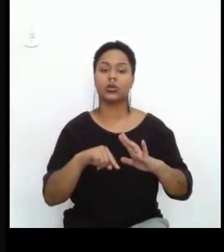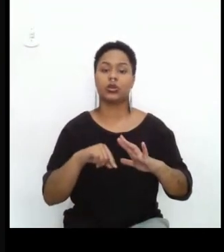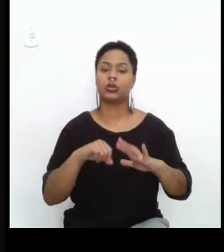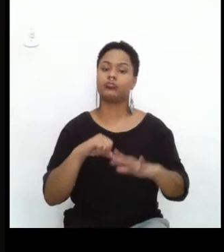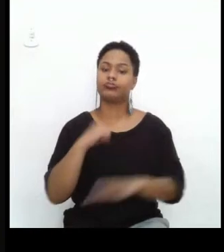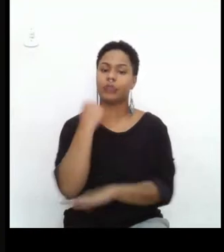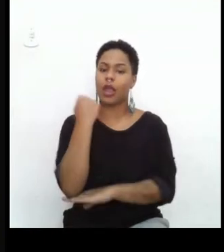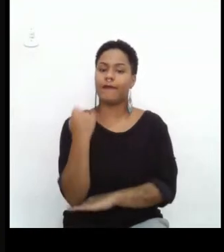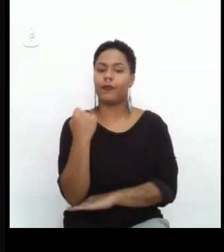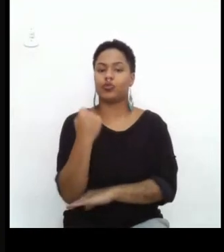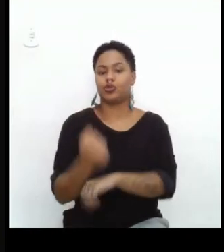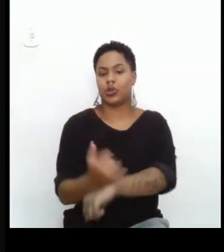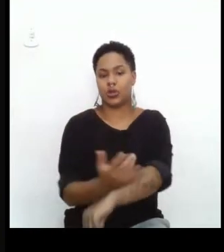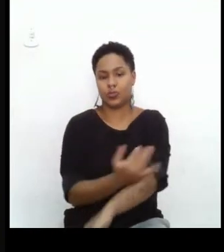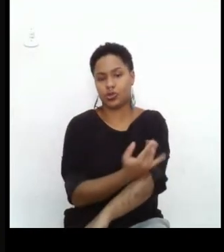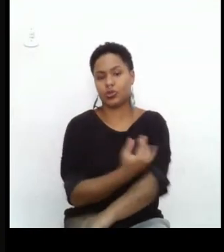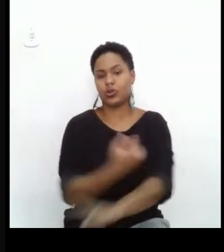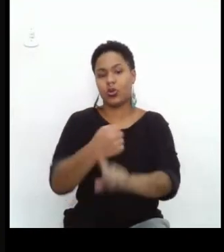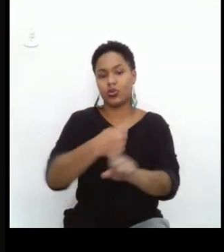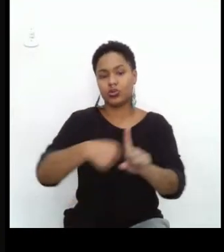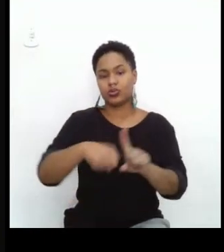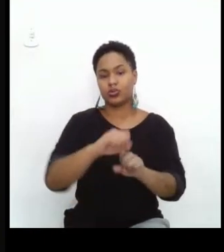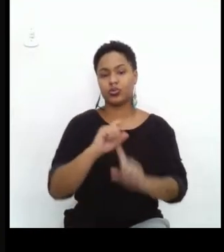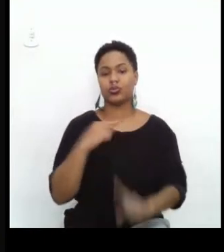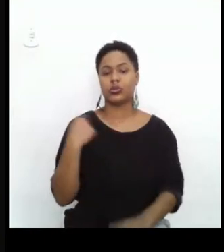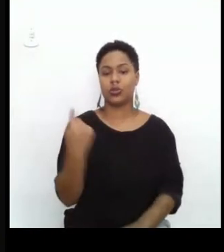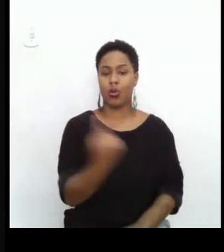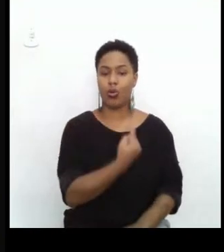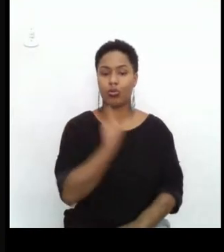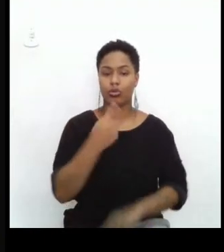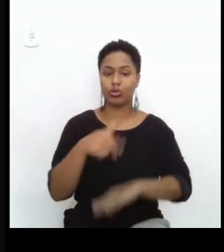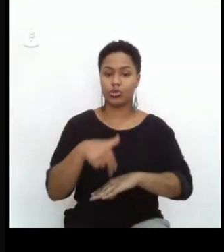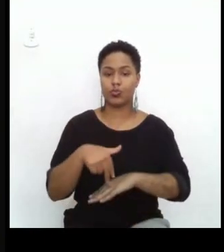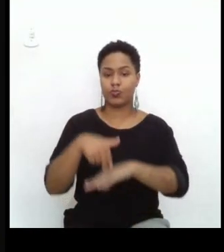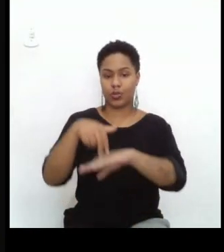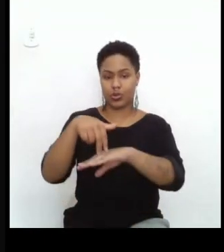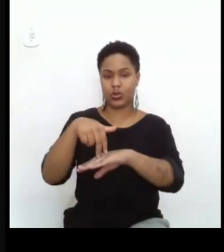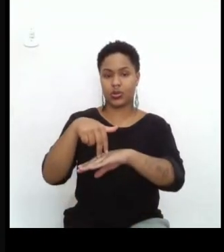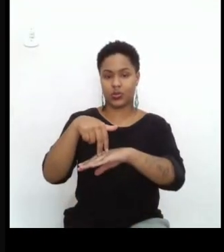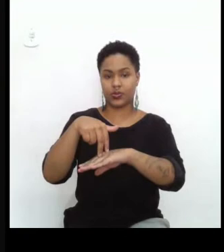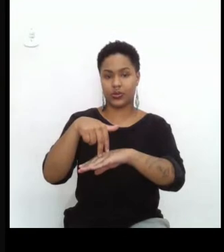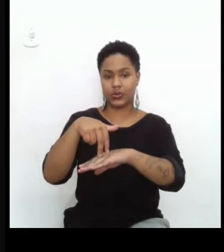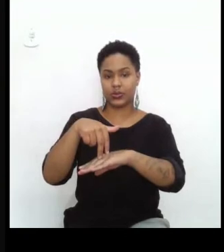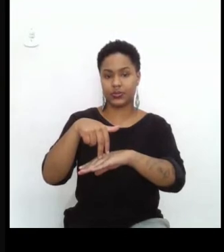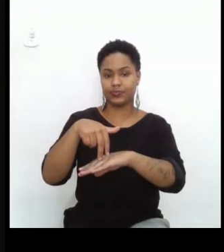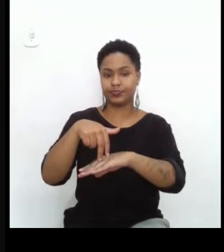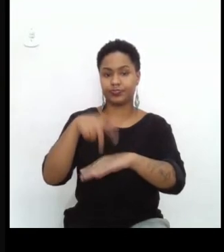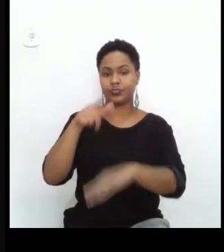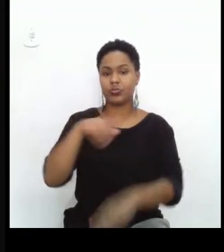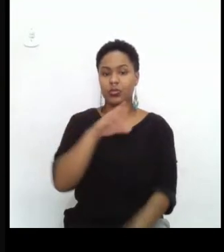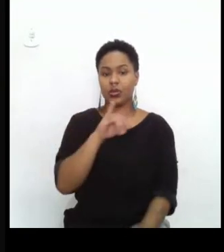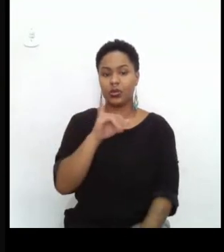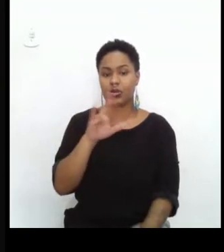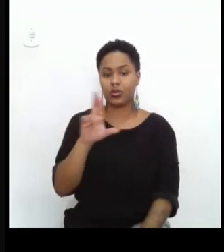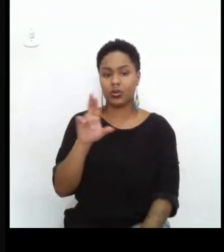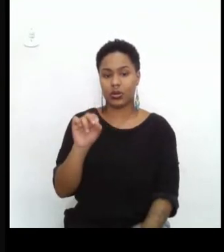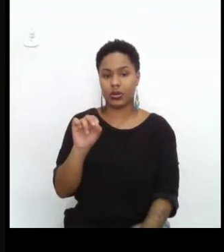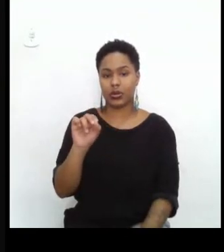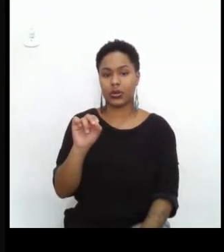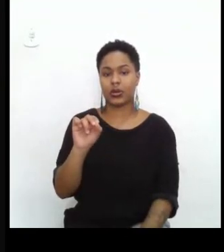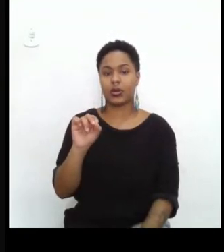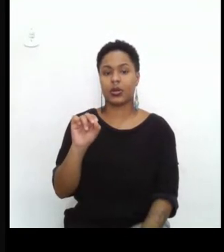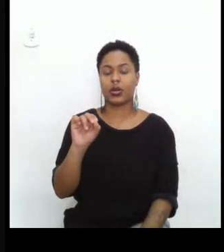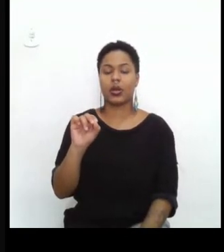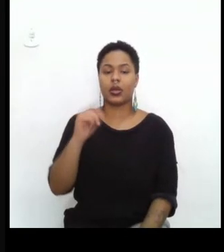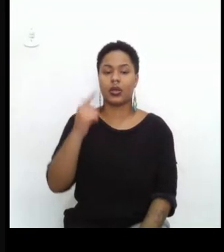o meu genro morrem radical 18 anos it on over just about done